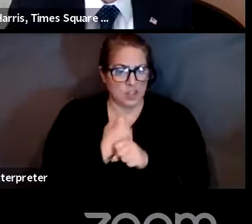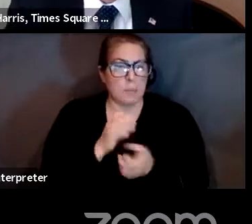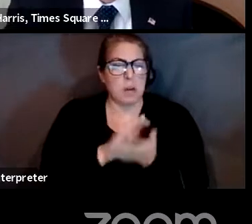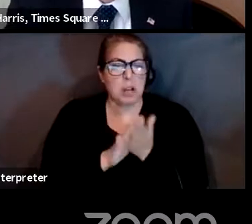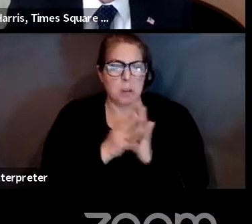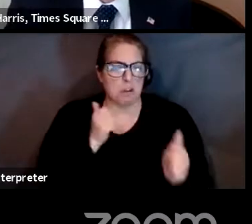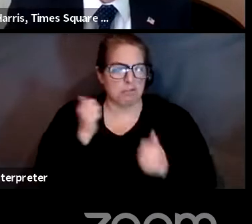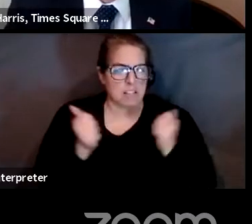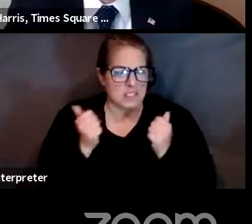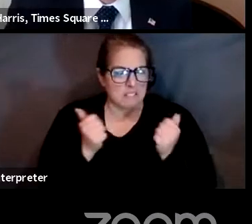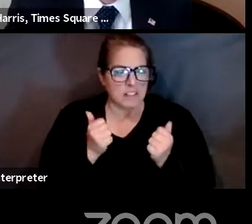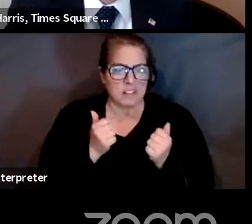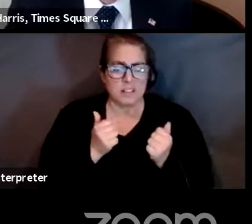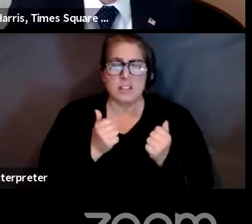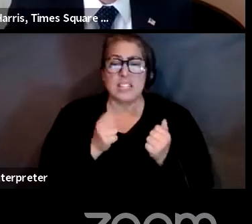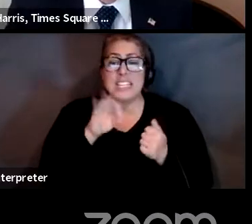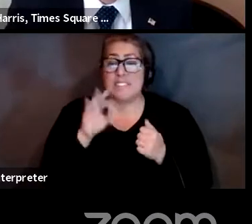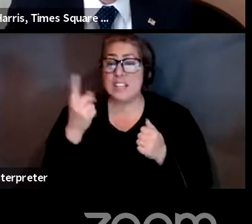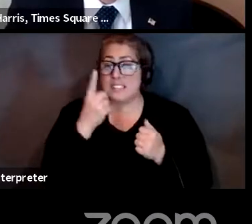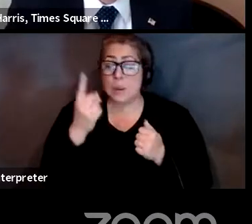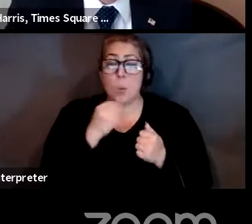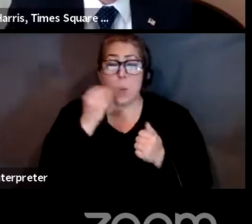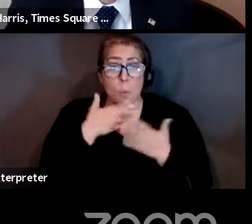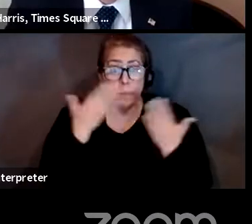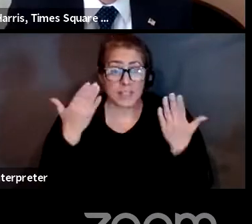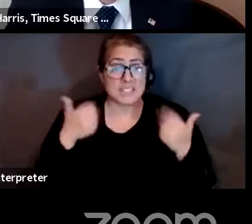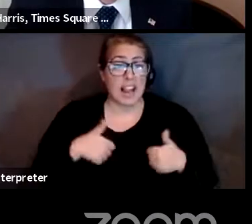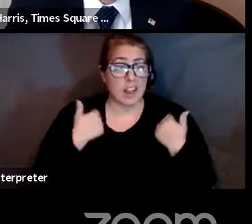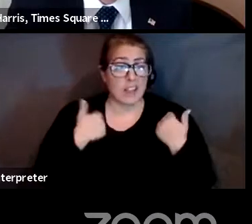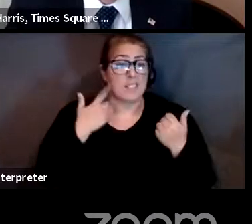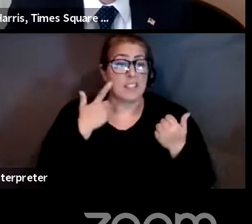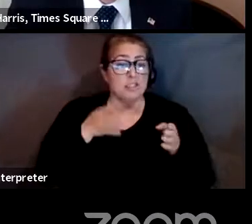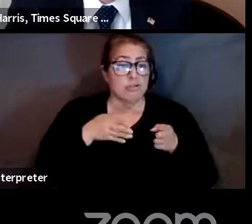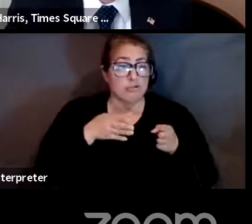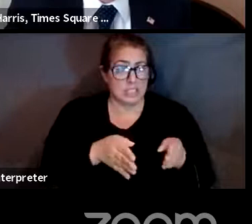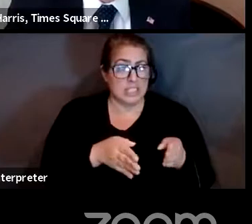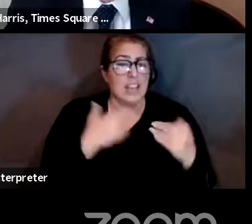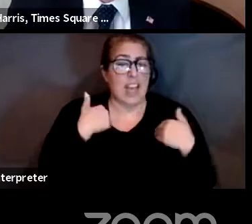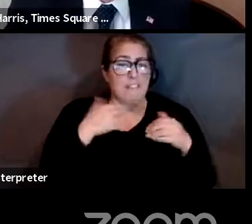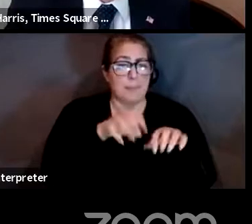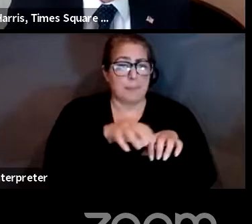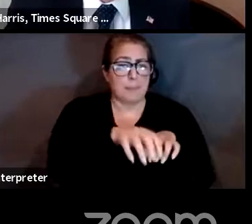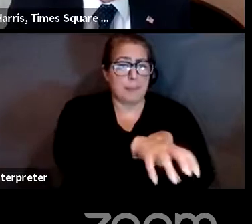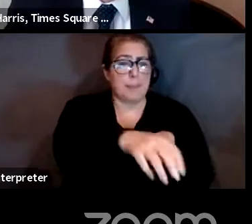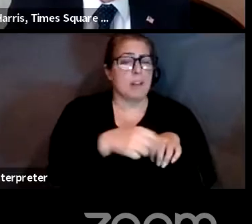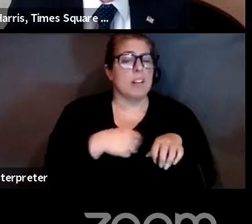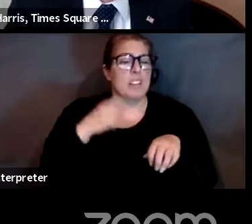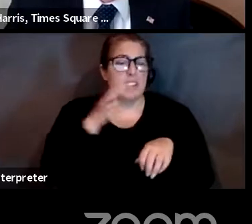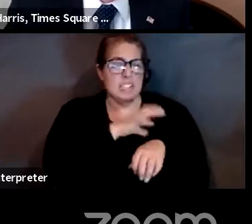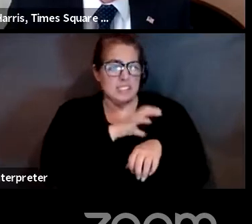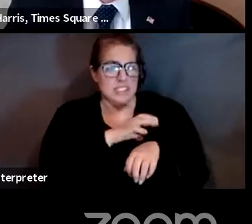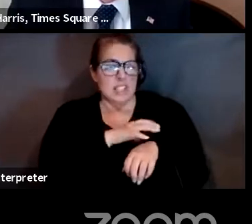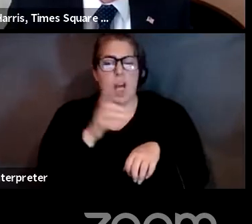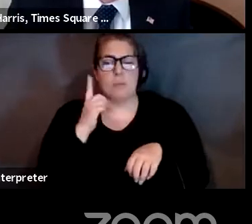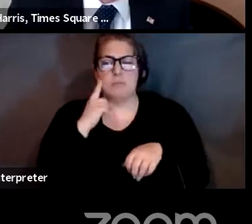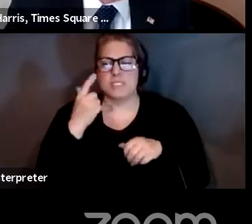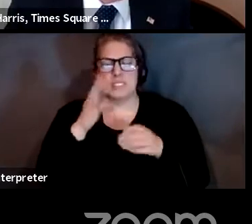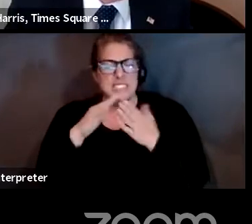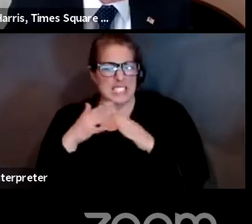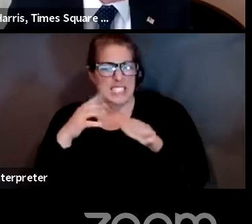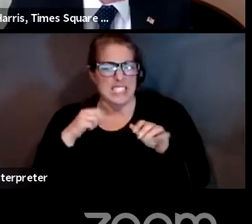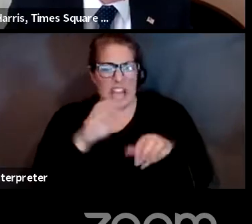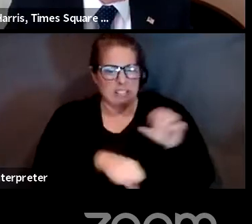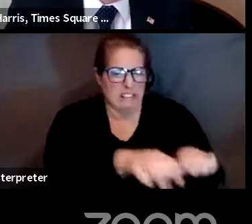tearing people's encampments down if they're living on the street. This makes the work of the outreach people who work with the